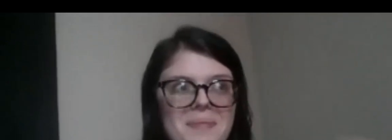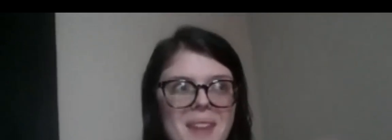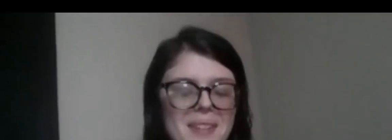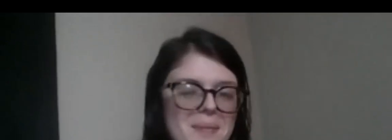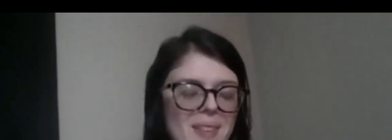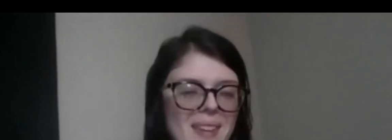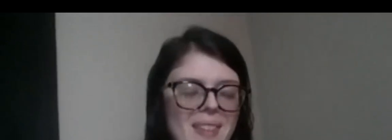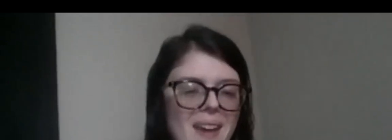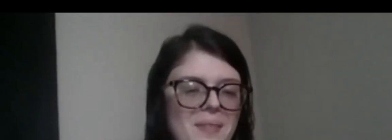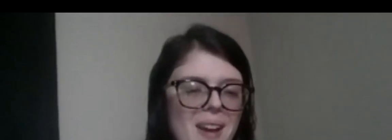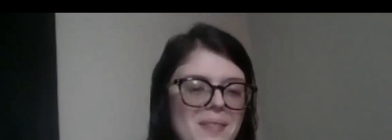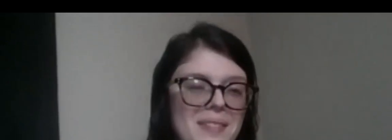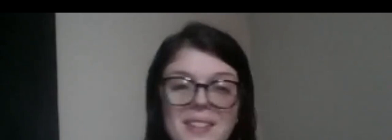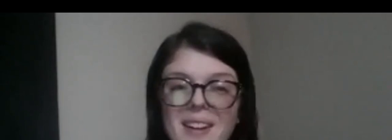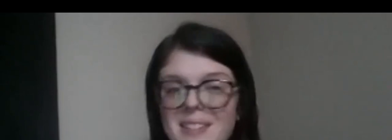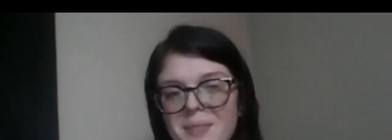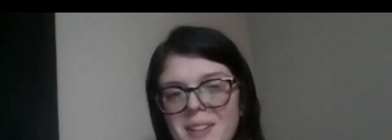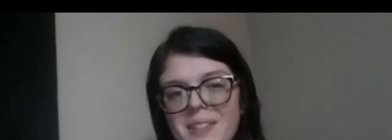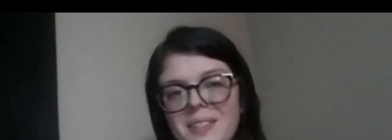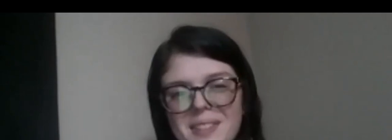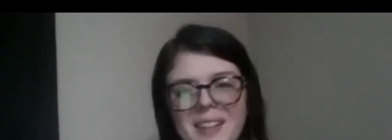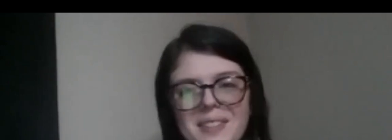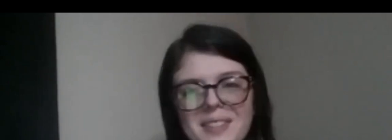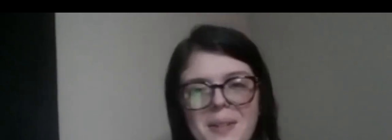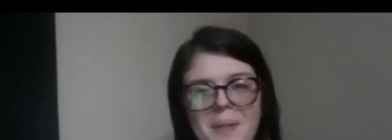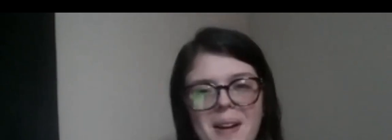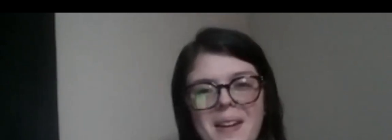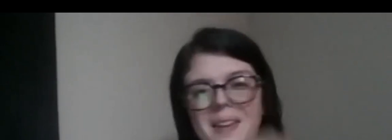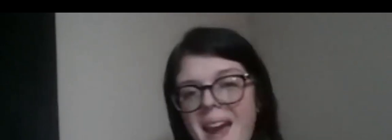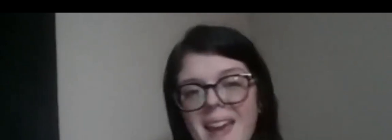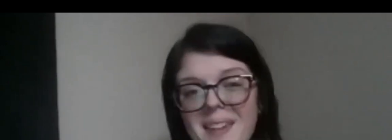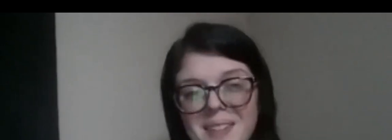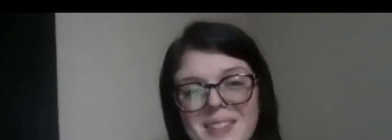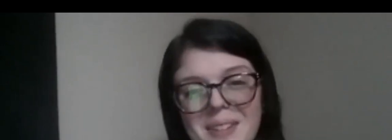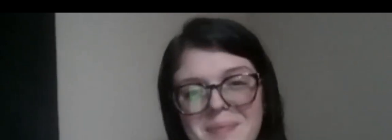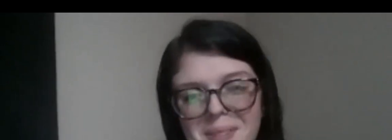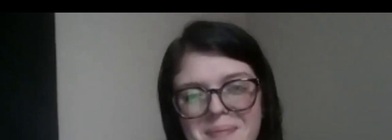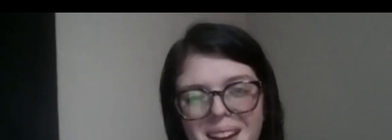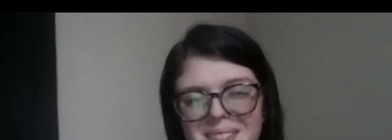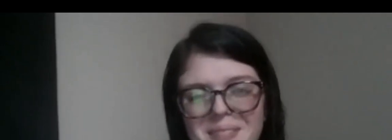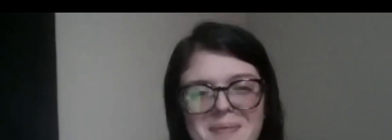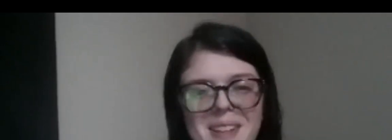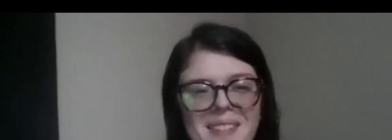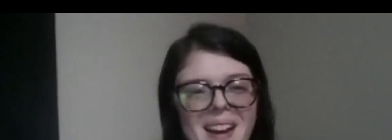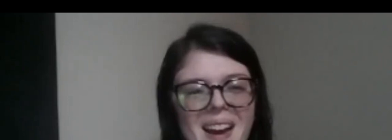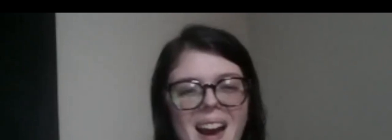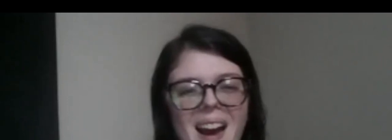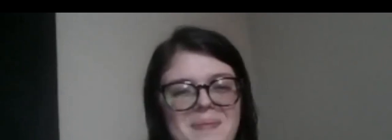really that's something that when I was younger, I didn't really understand. So I can't wait to learn more about it from